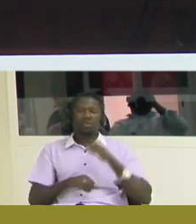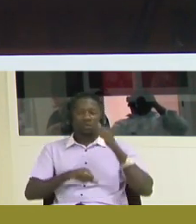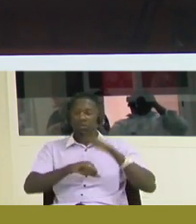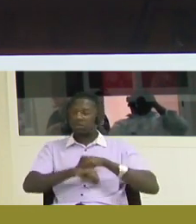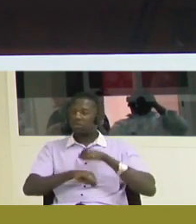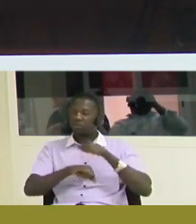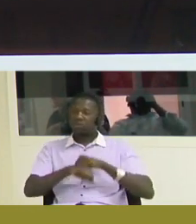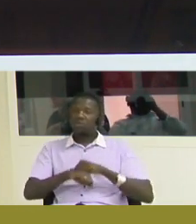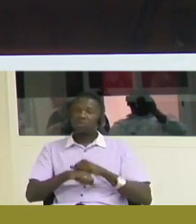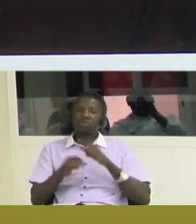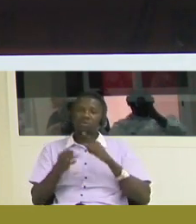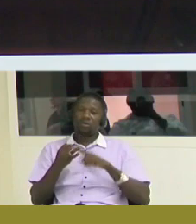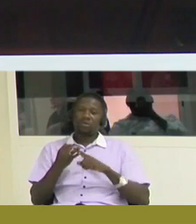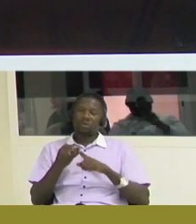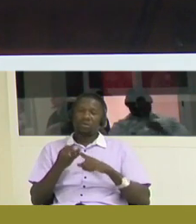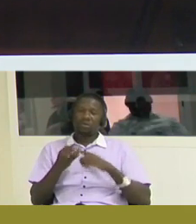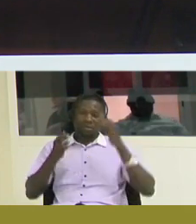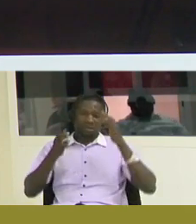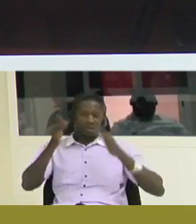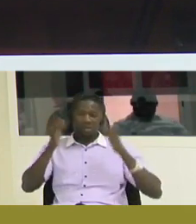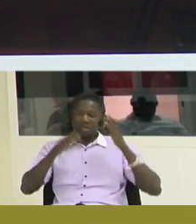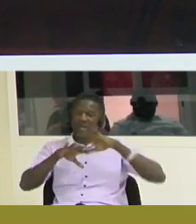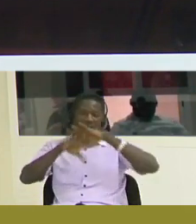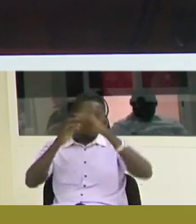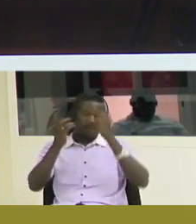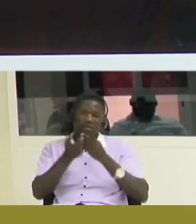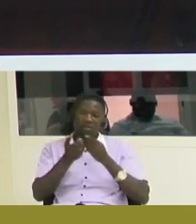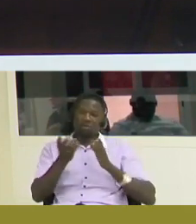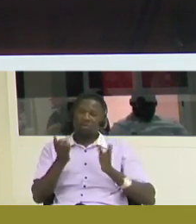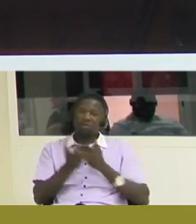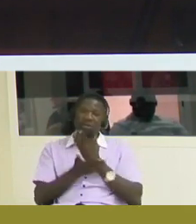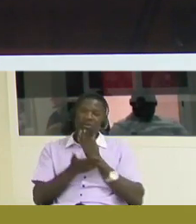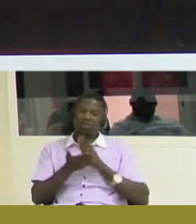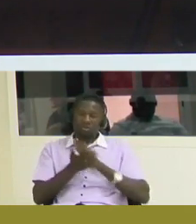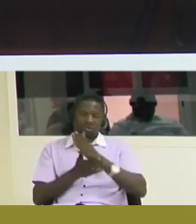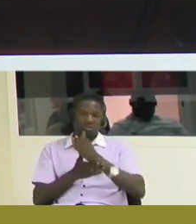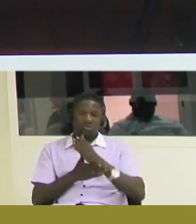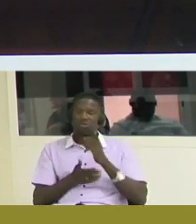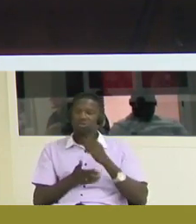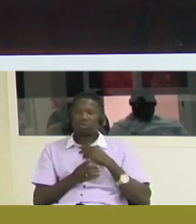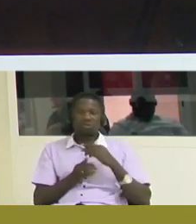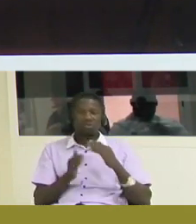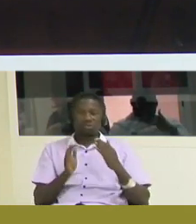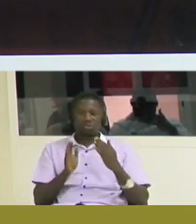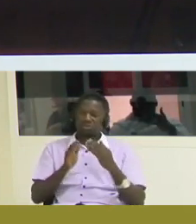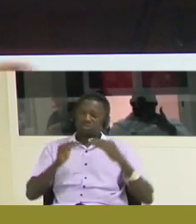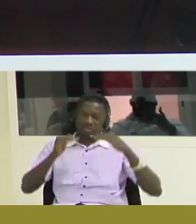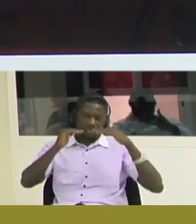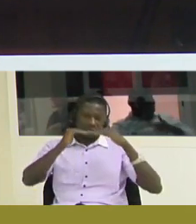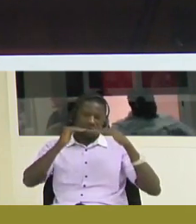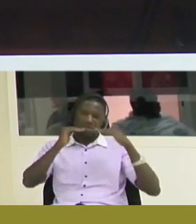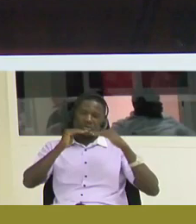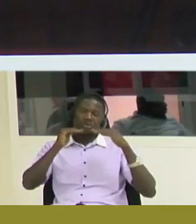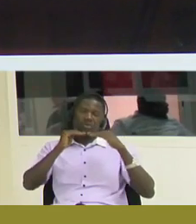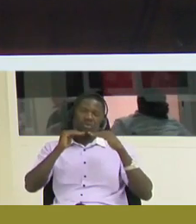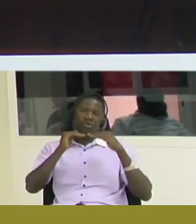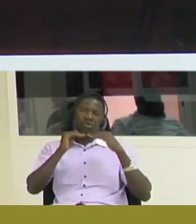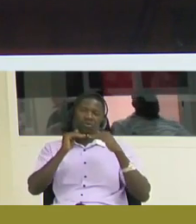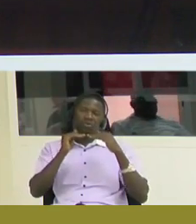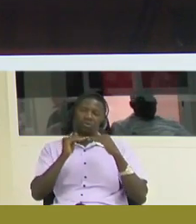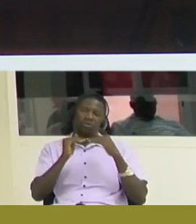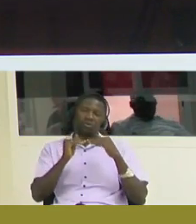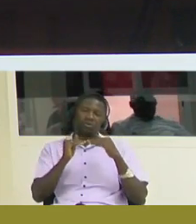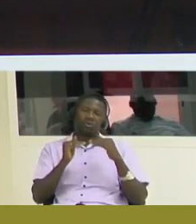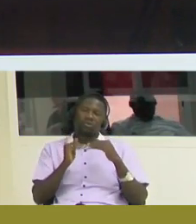and the trial and everything that he went through was not comparable to well